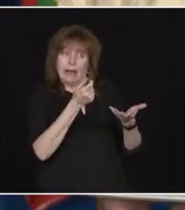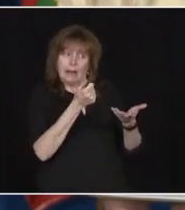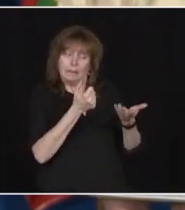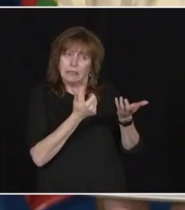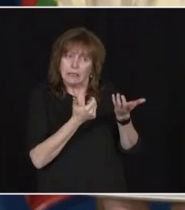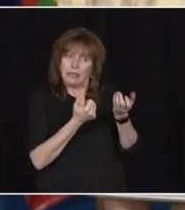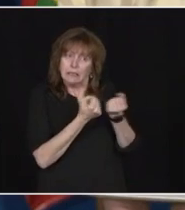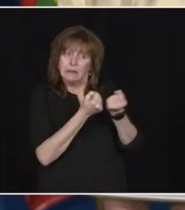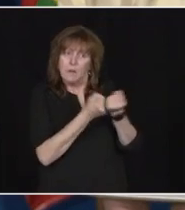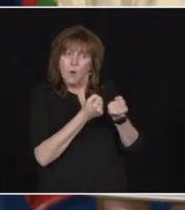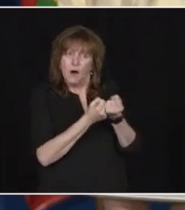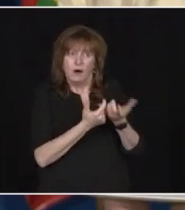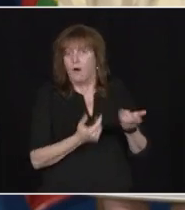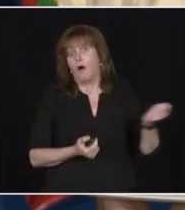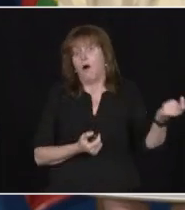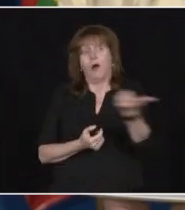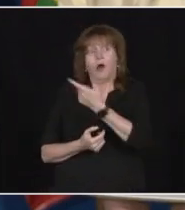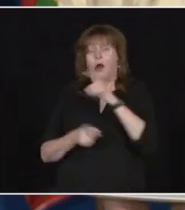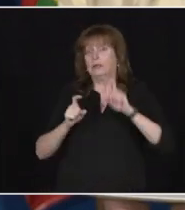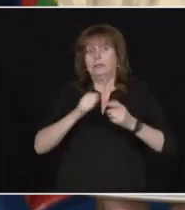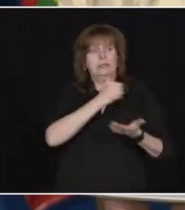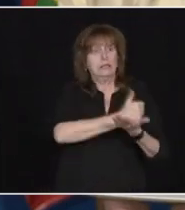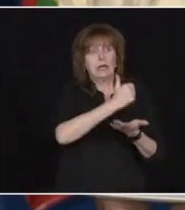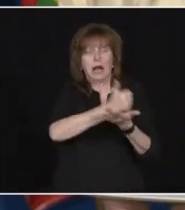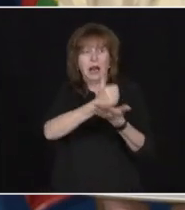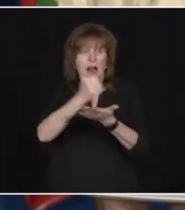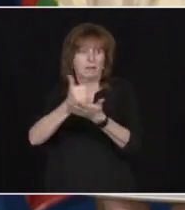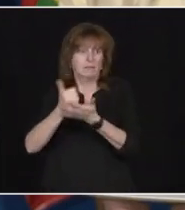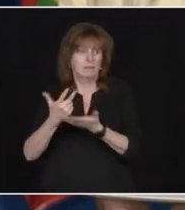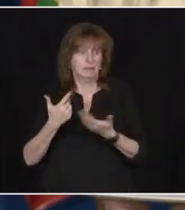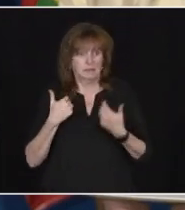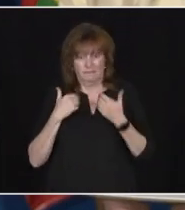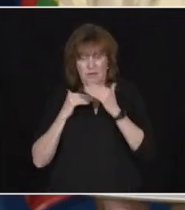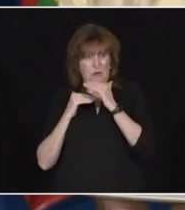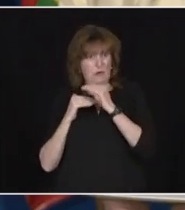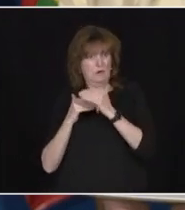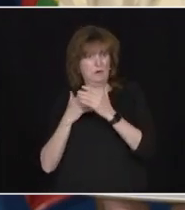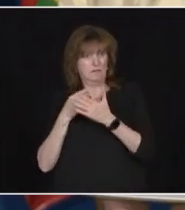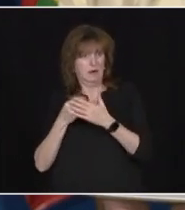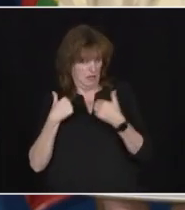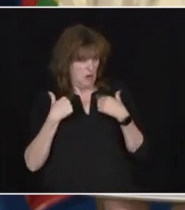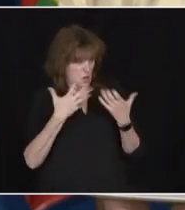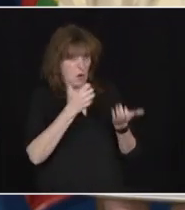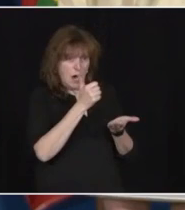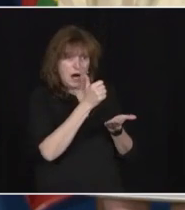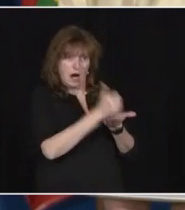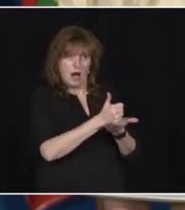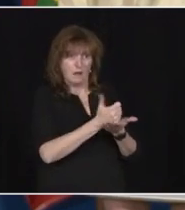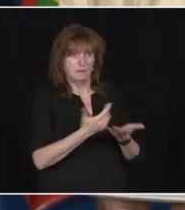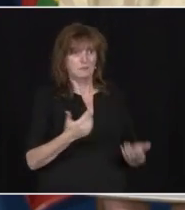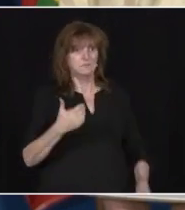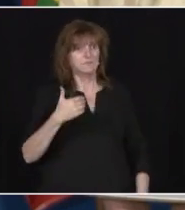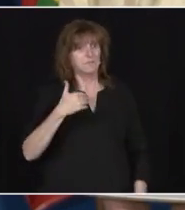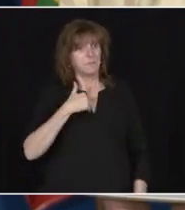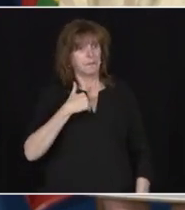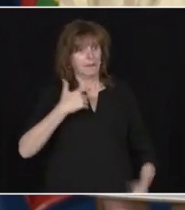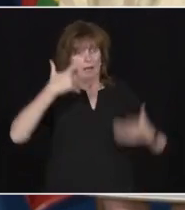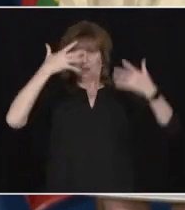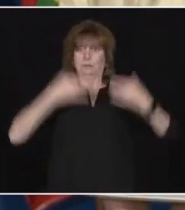and there's just so much money to go around. I want to help them. If it was up to me, Cynthia, I'd give everyone a